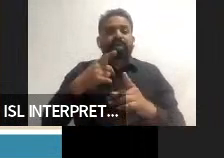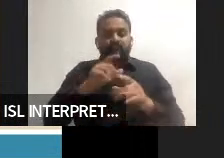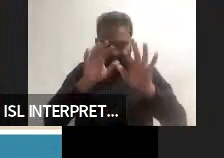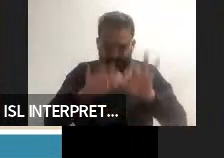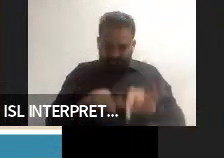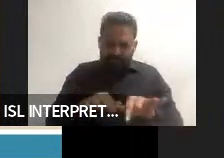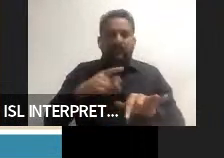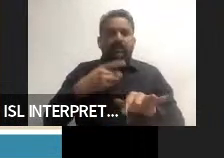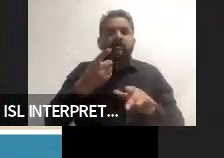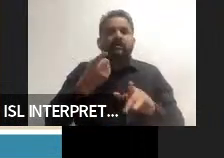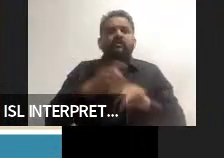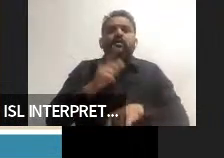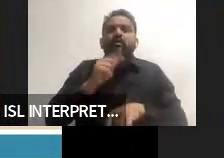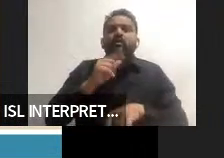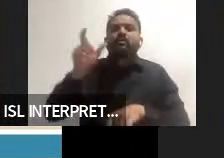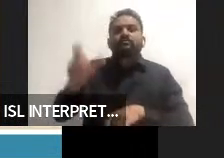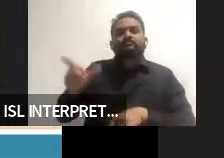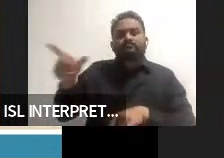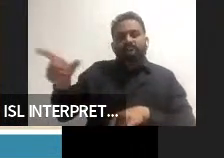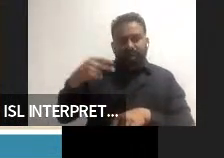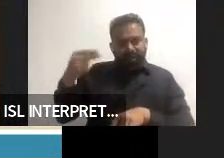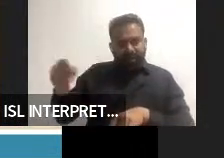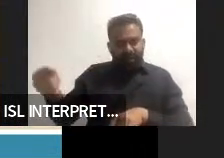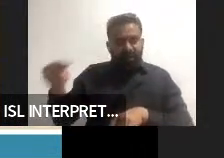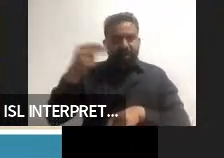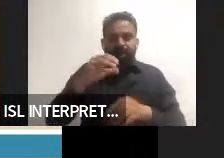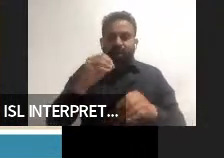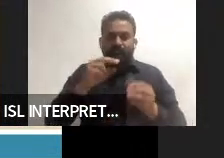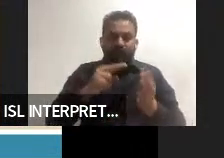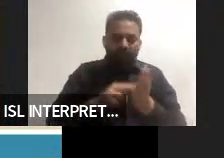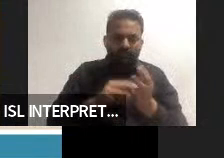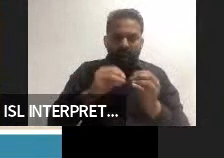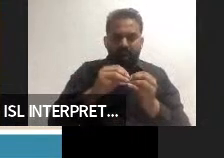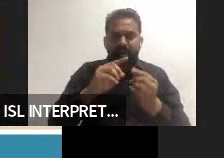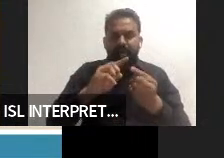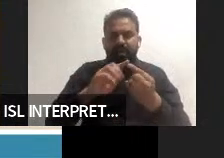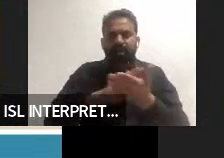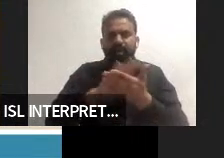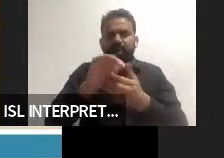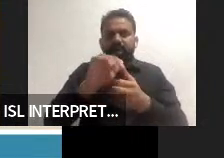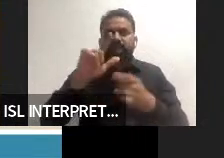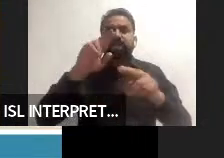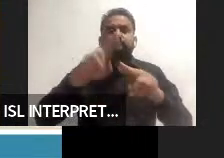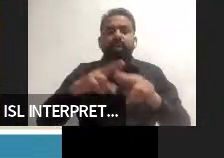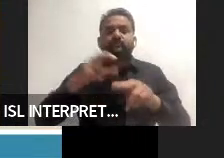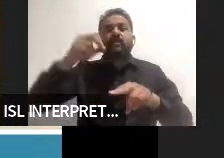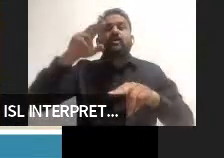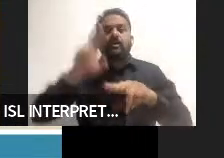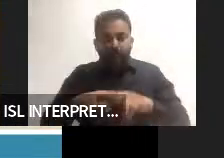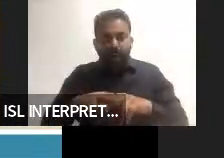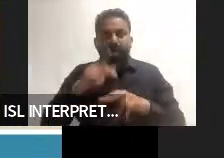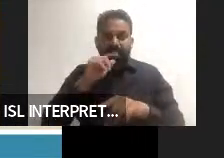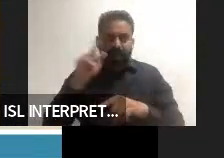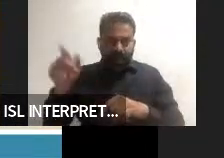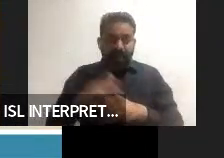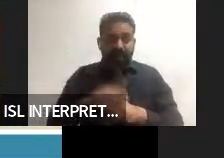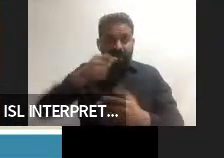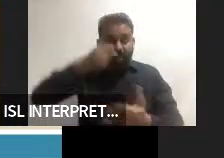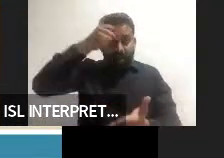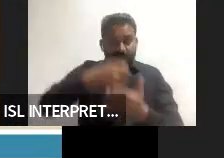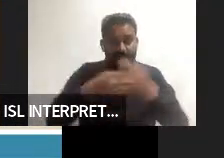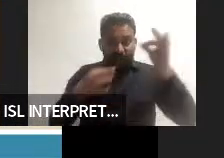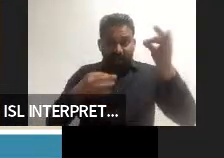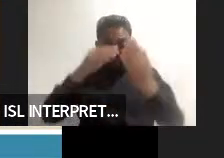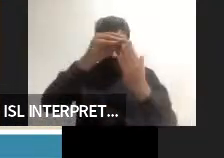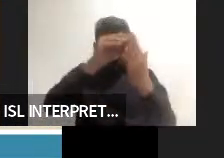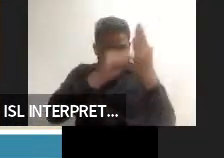you must write the memoranda on behalf of claimant. You should write that one. And on the bottom page, you write your name of